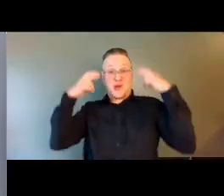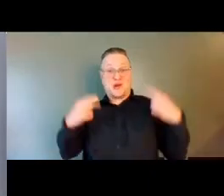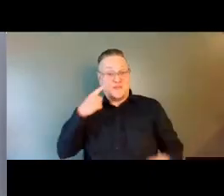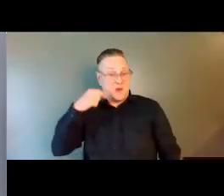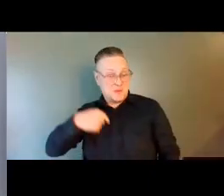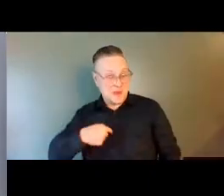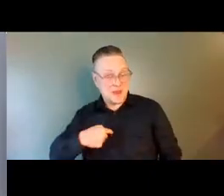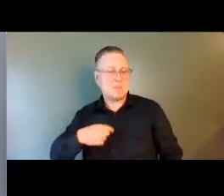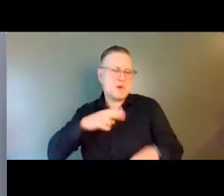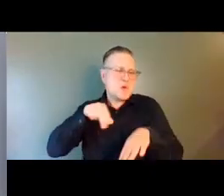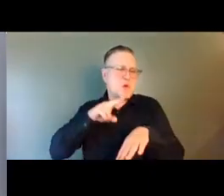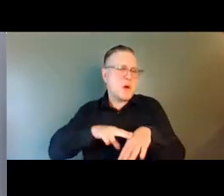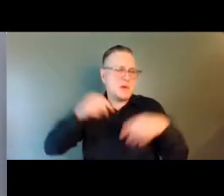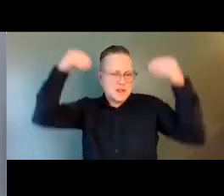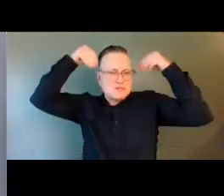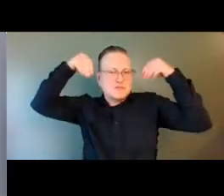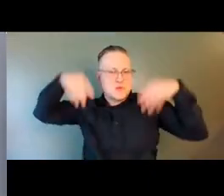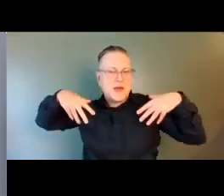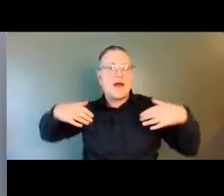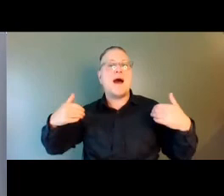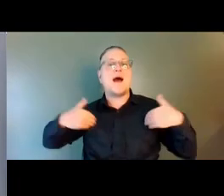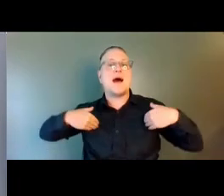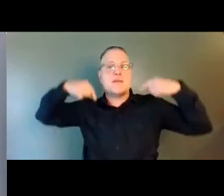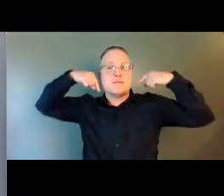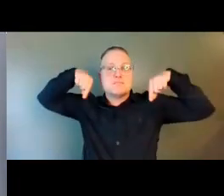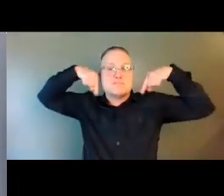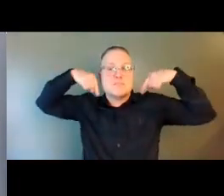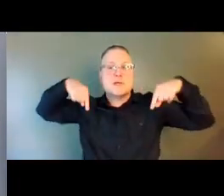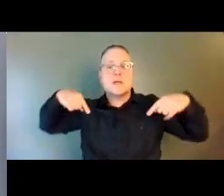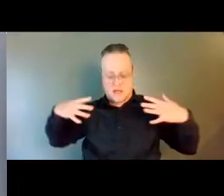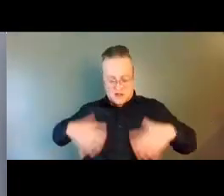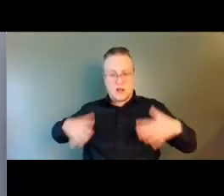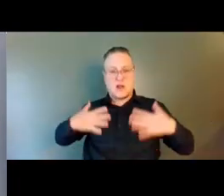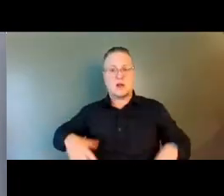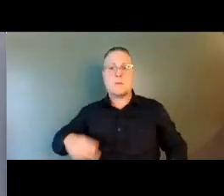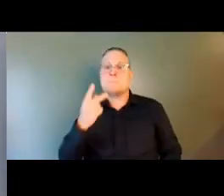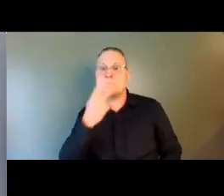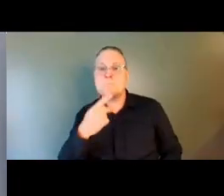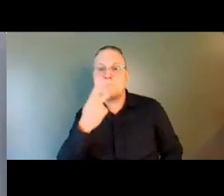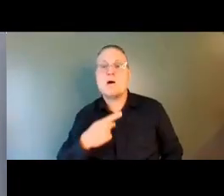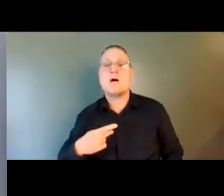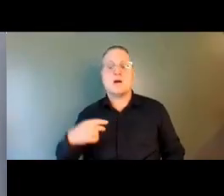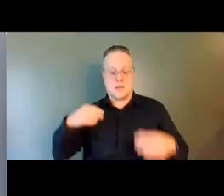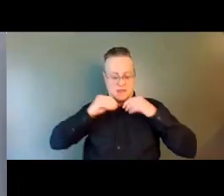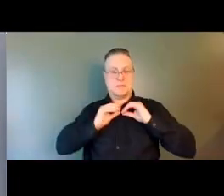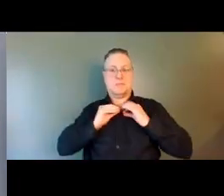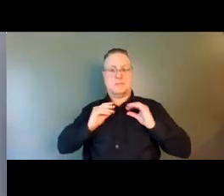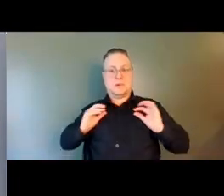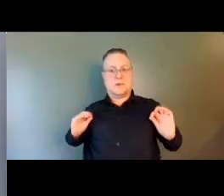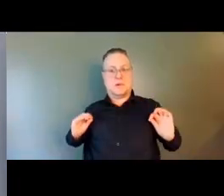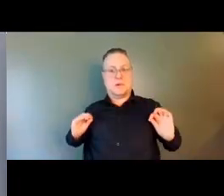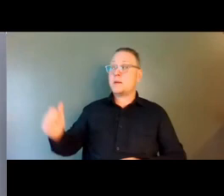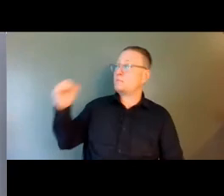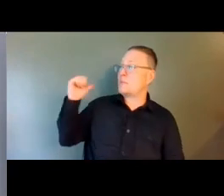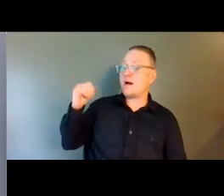straight with some long earrings, and I'm wearing a periwinkle shirt with a little lace on top. And in my background, there's my messy closet with all